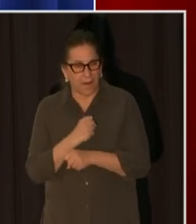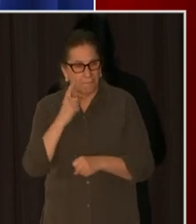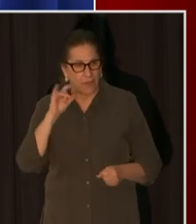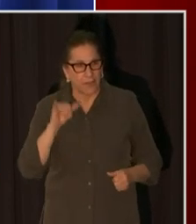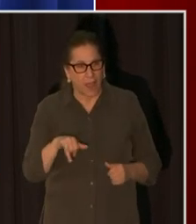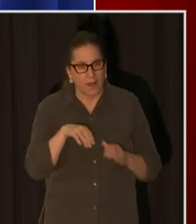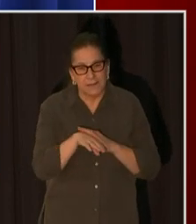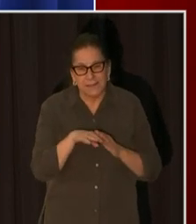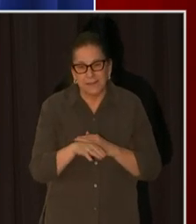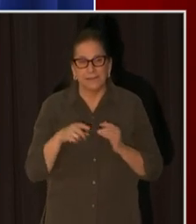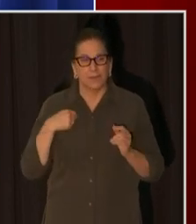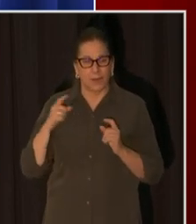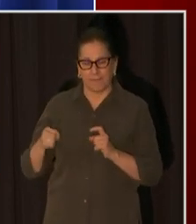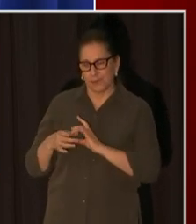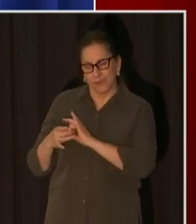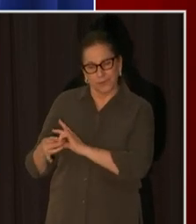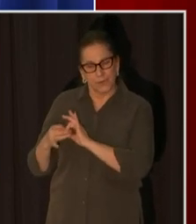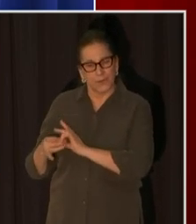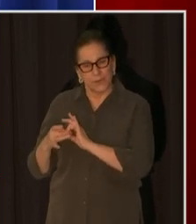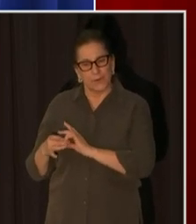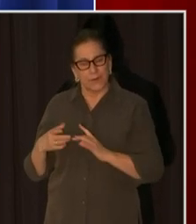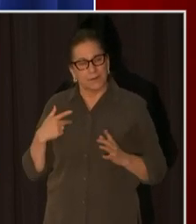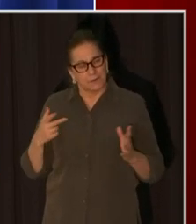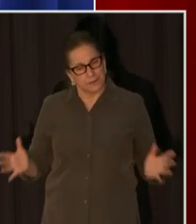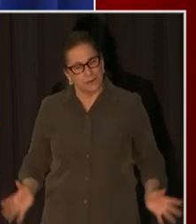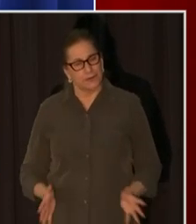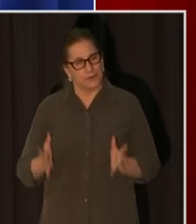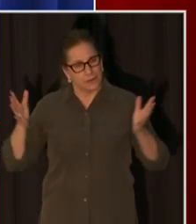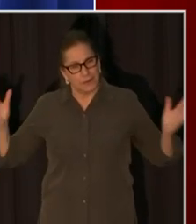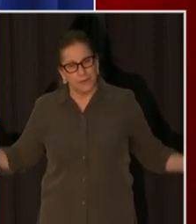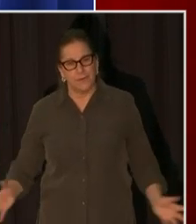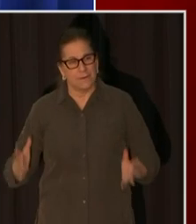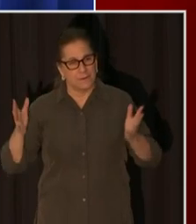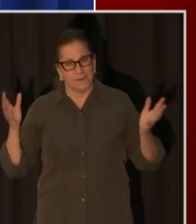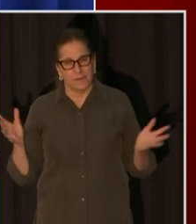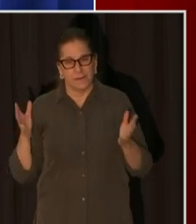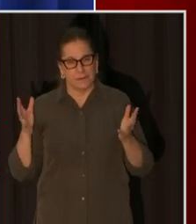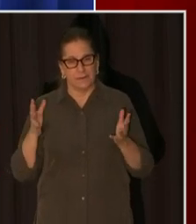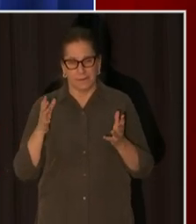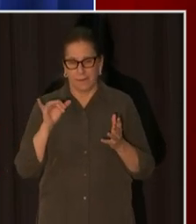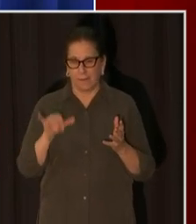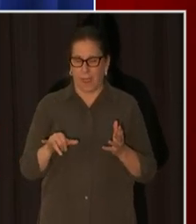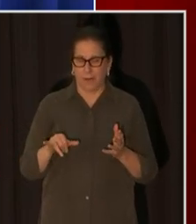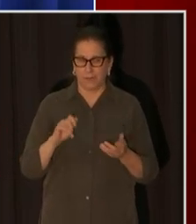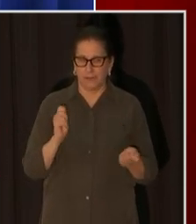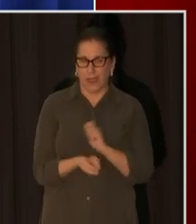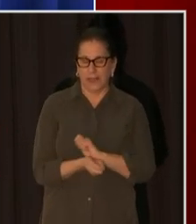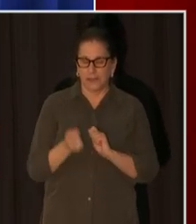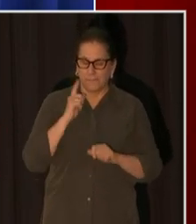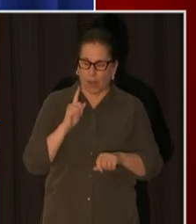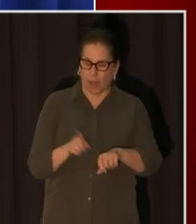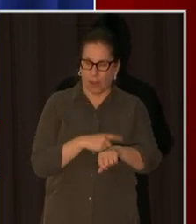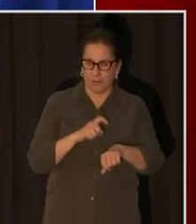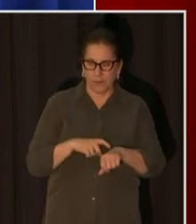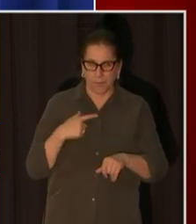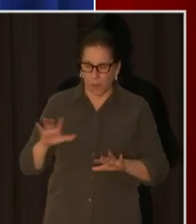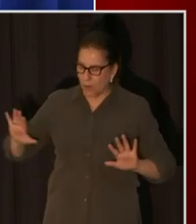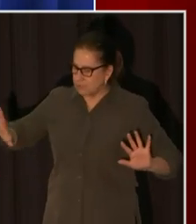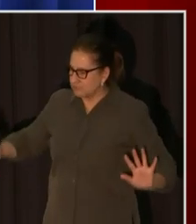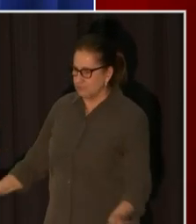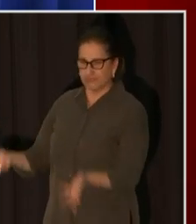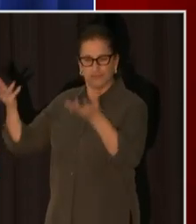you the same to make a $400,000 loan than it does to make a $40,000 loan, if you're a bank,